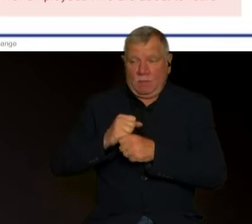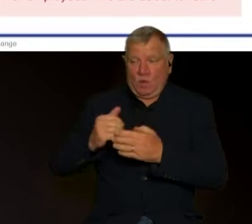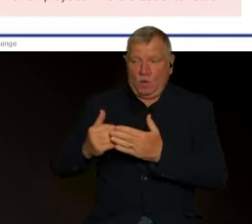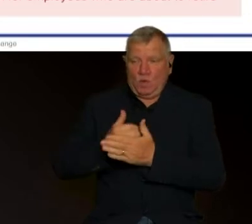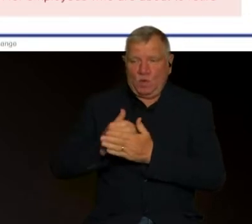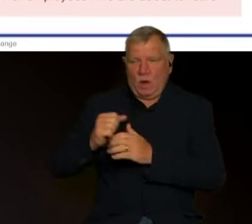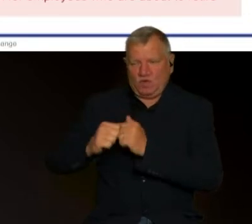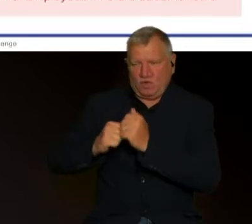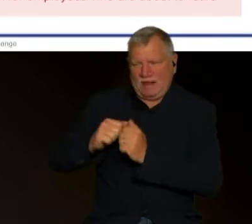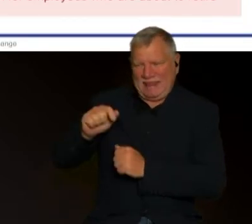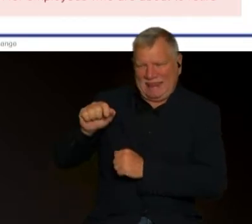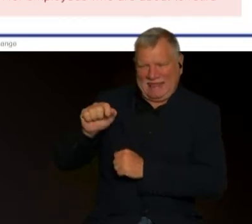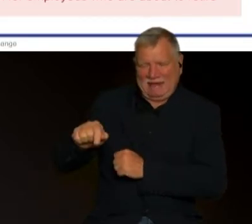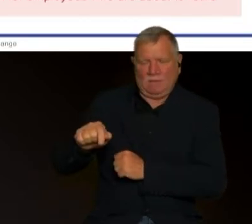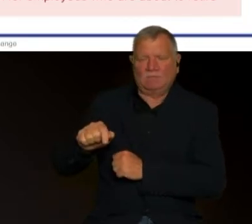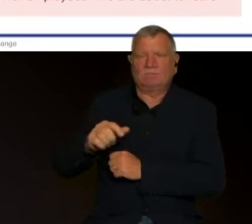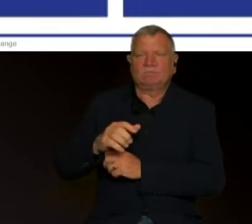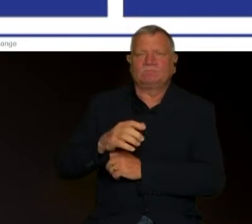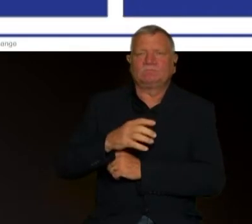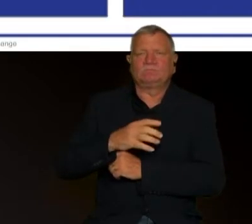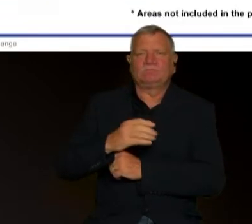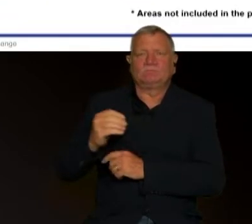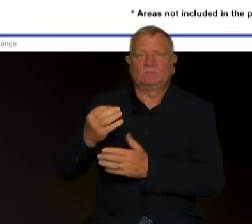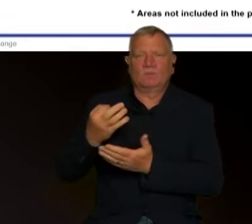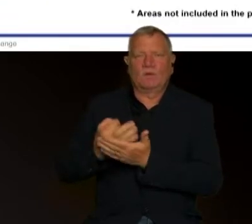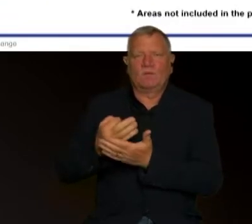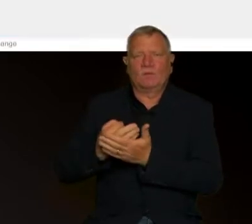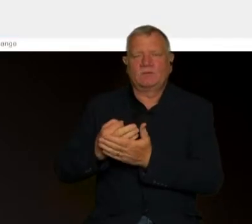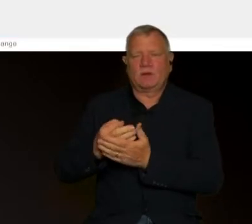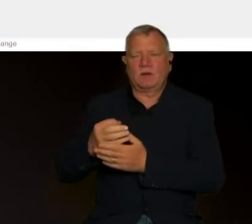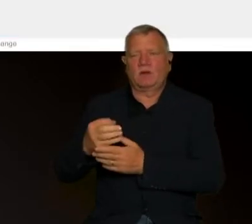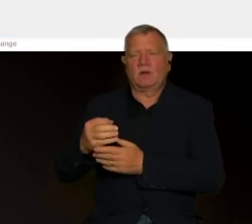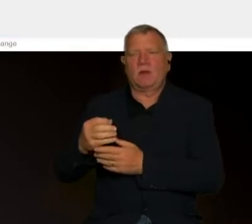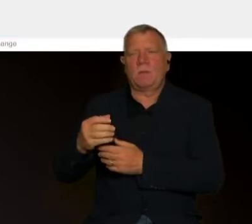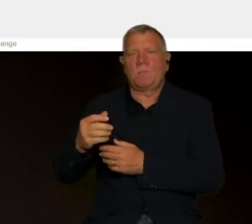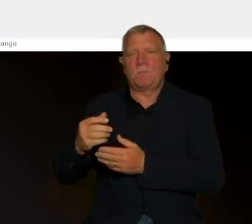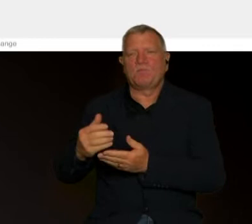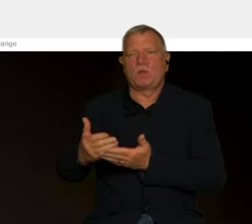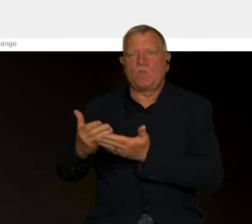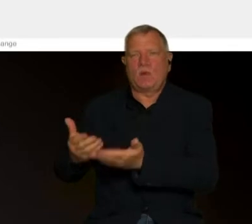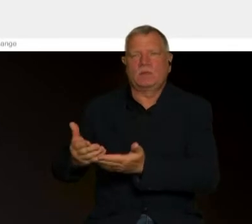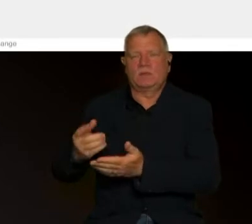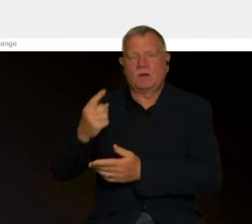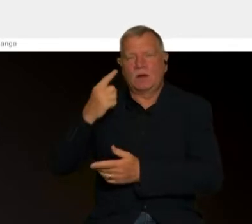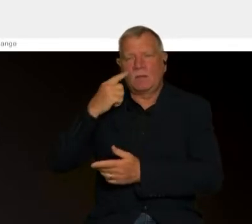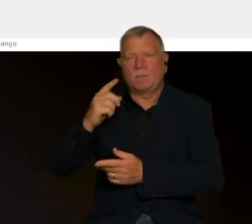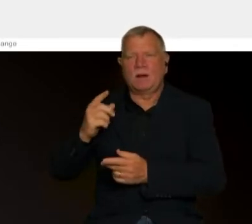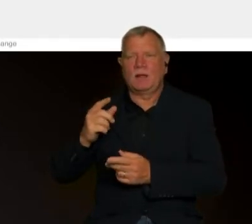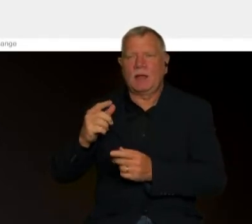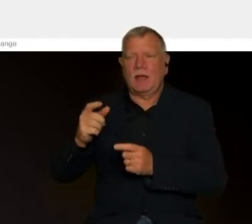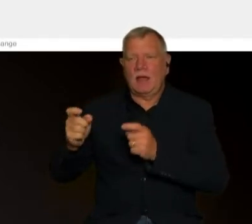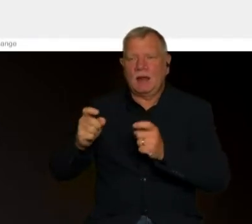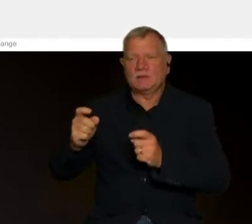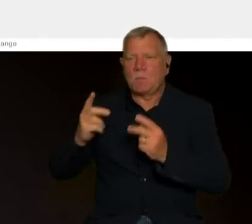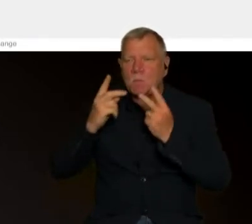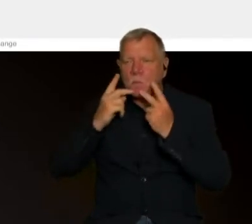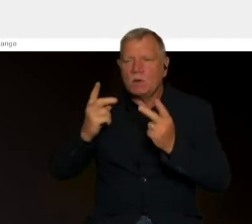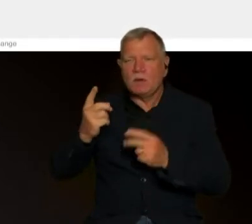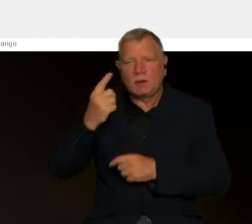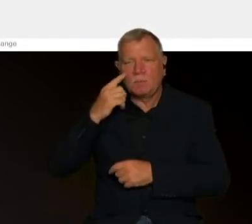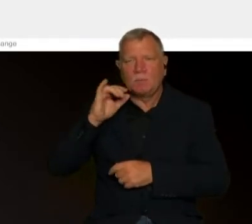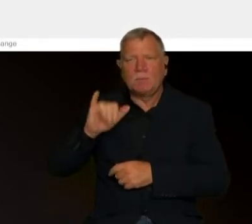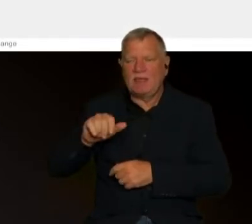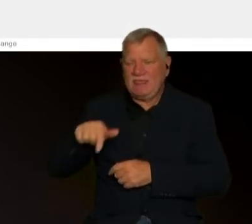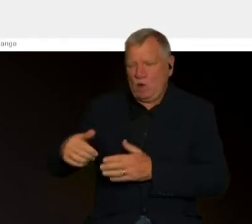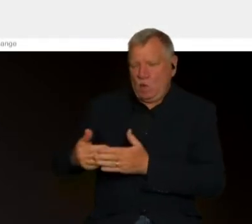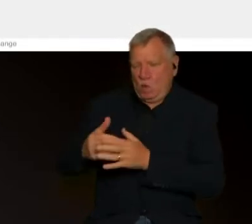budget. So we created a new structure in the OMB, in the budget office for public